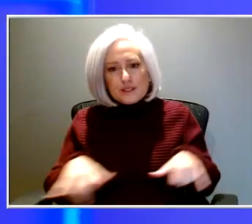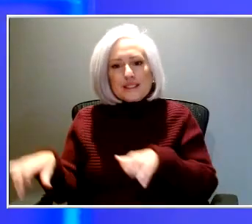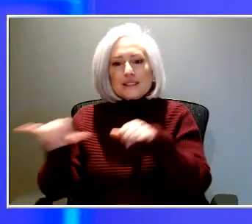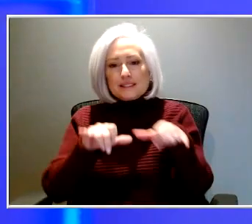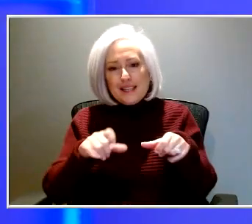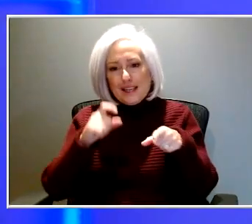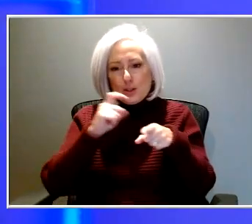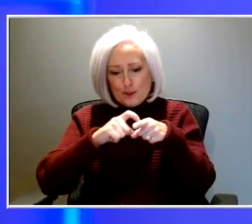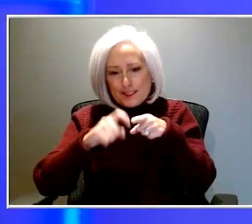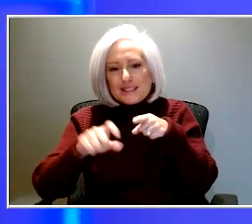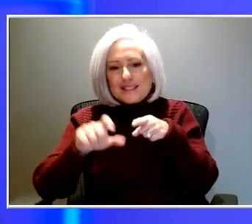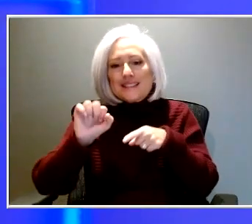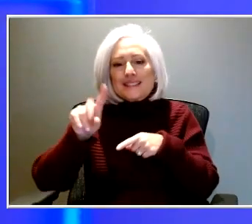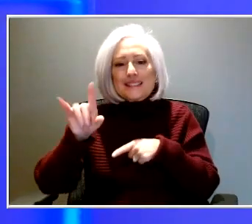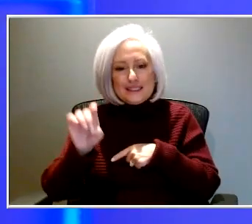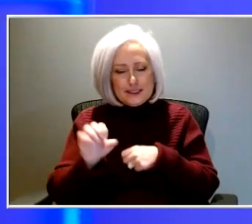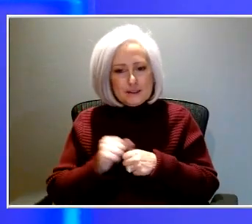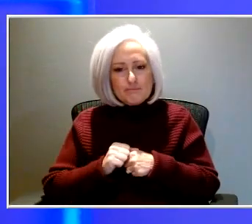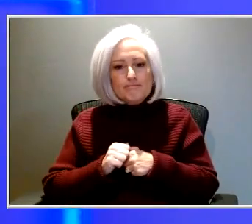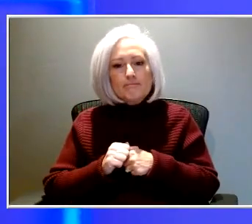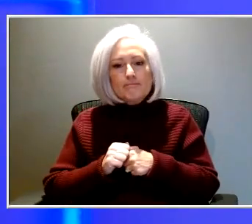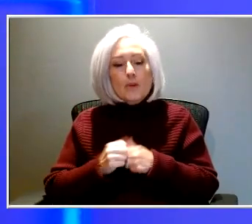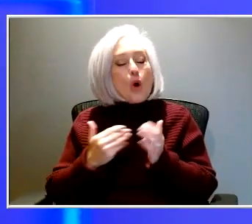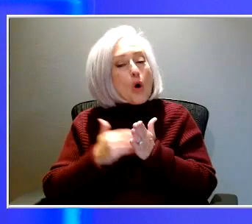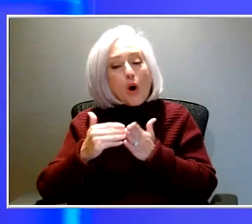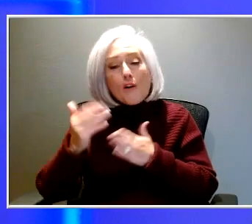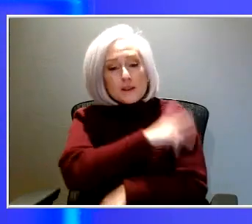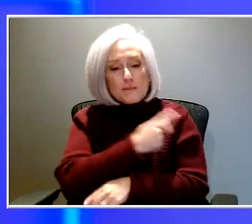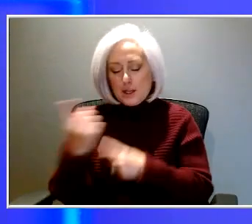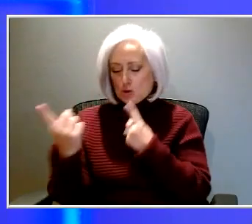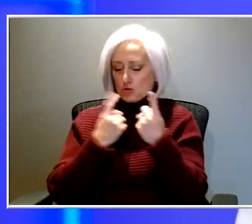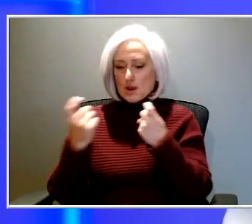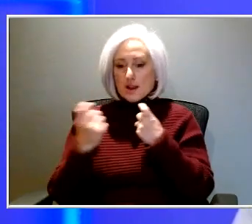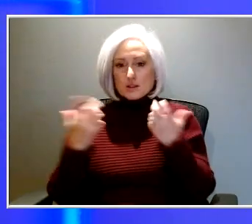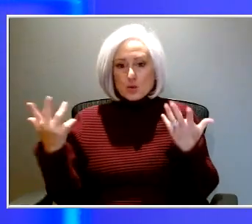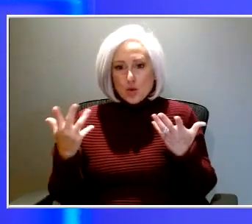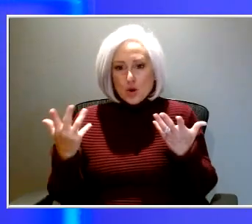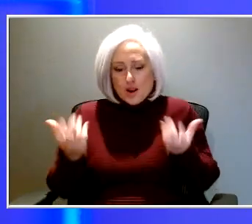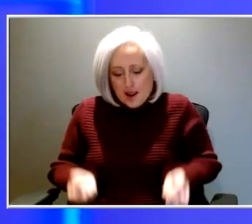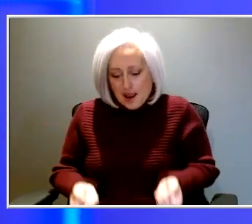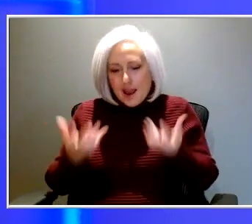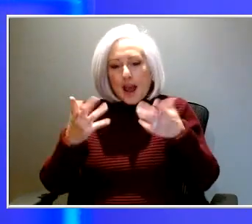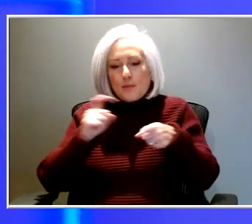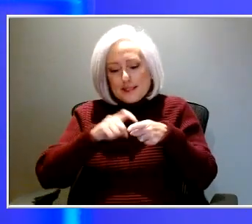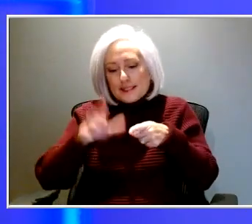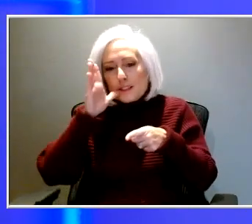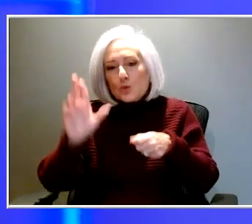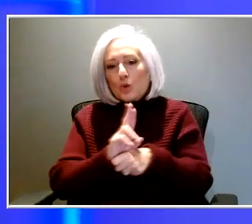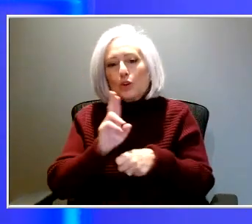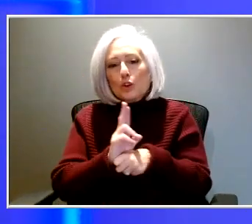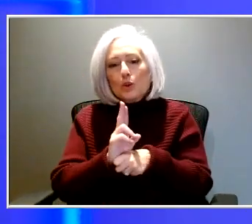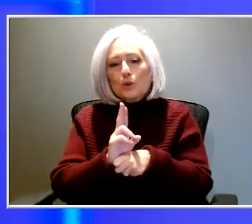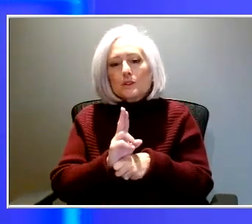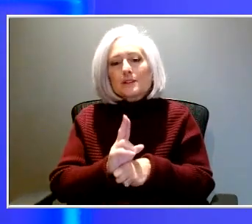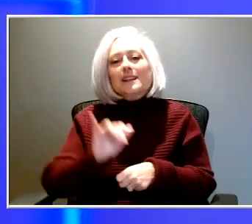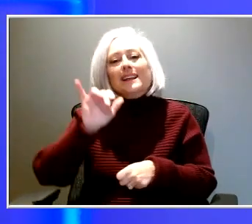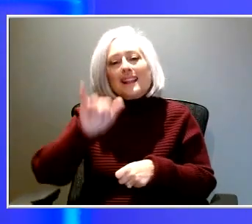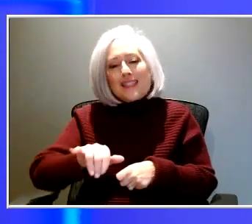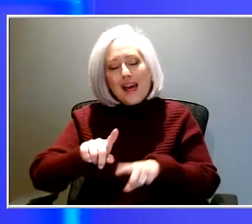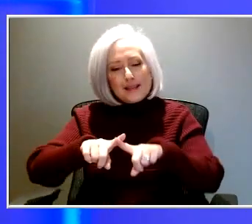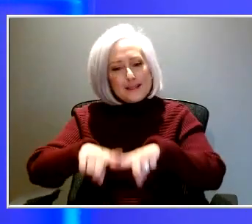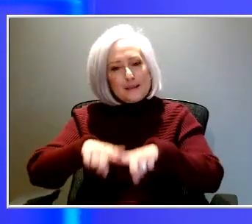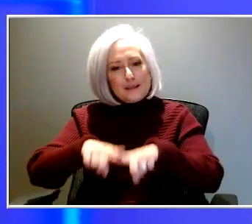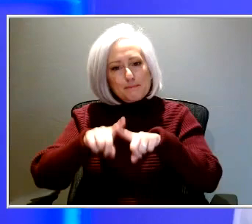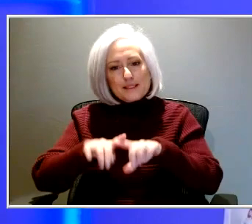but what often patients ask me is, well, how many seeds are you going to use? And that differs by how big the